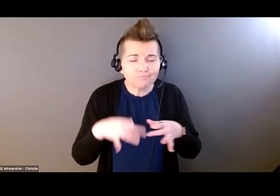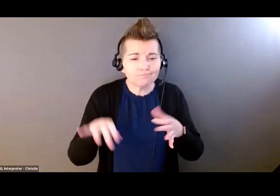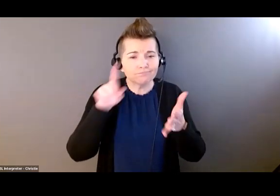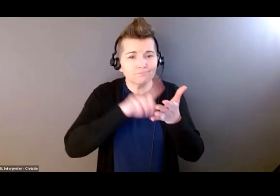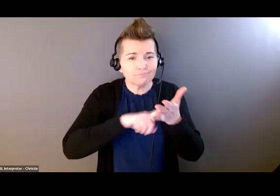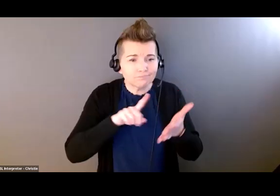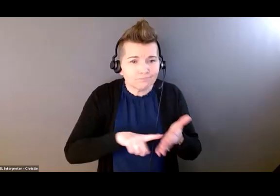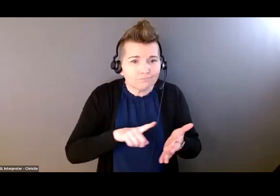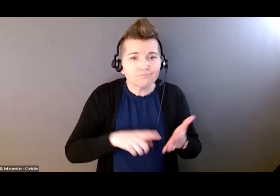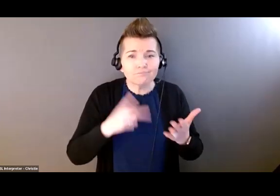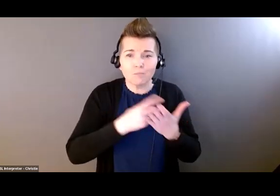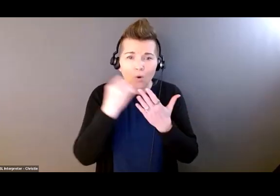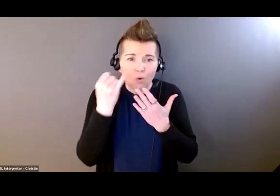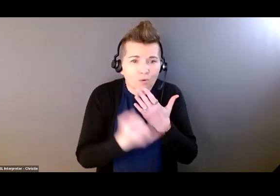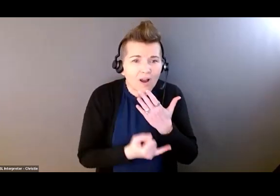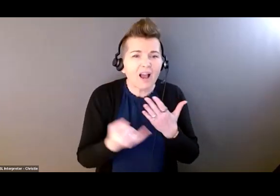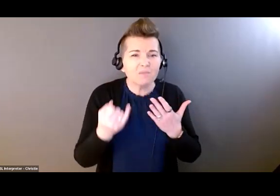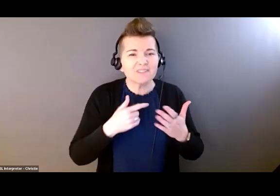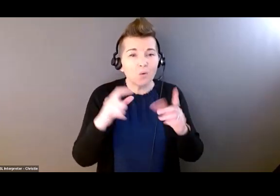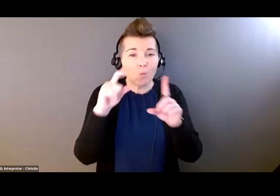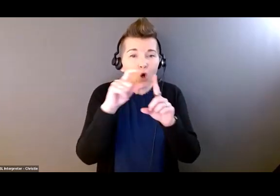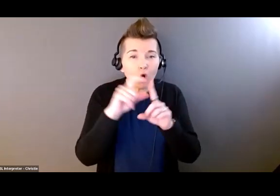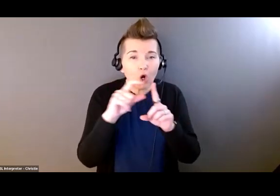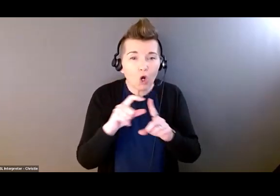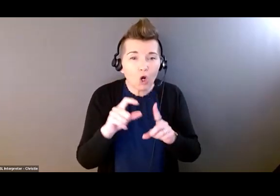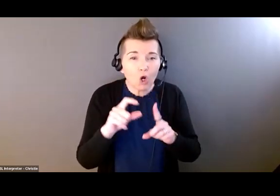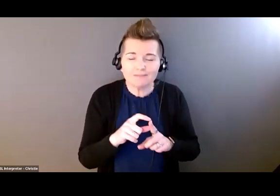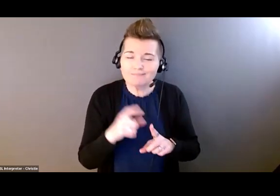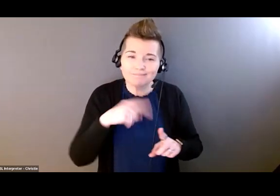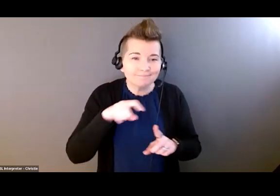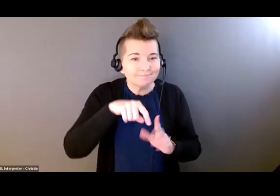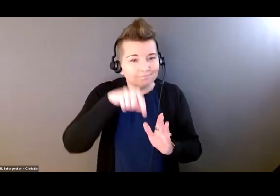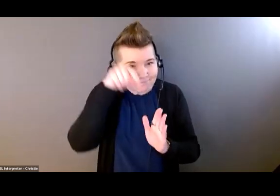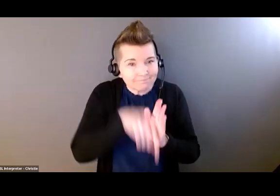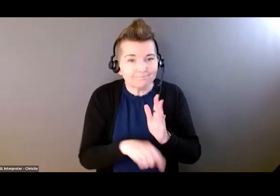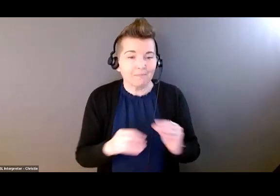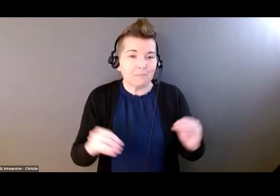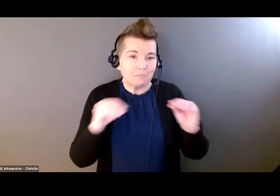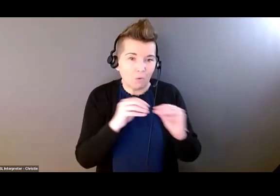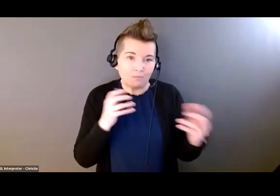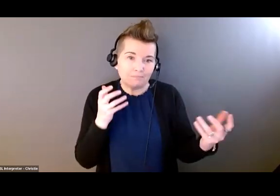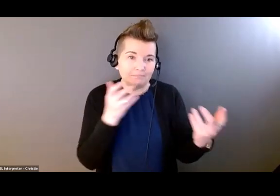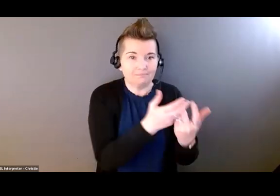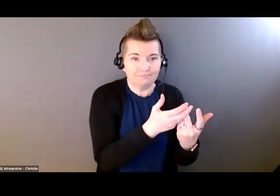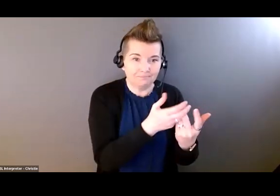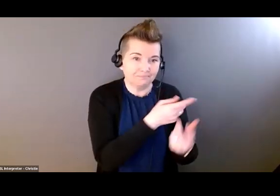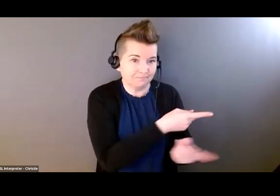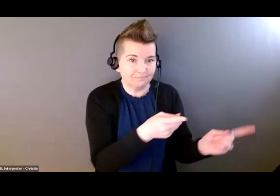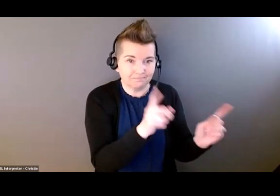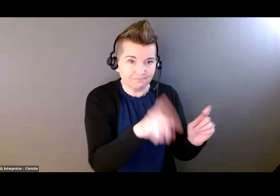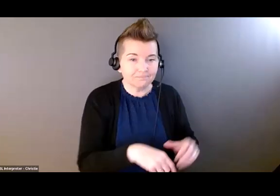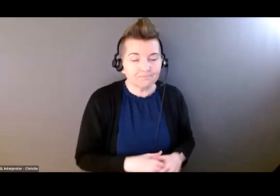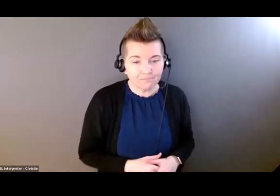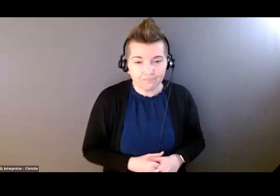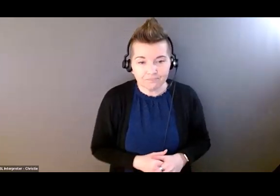beyond the operationalized definitions that we use in our work and our research and our initiatives.